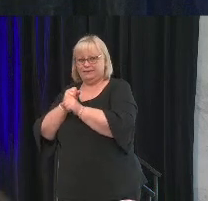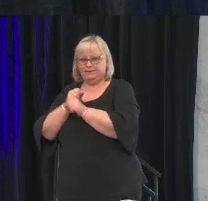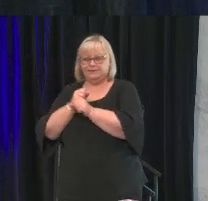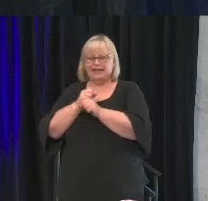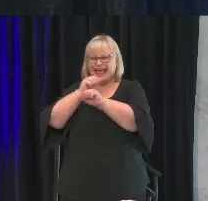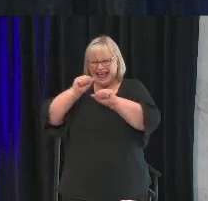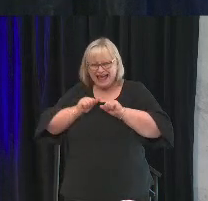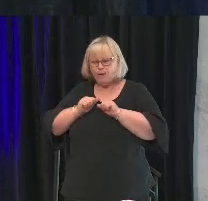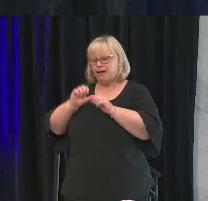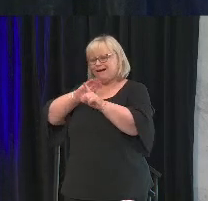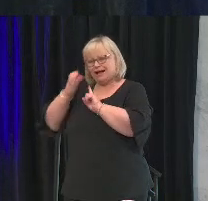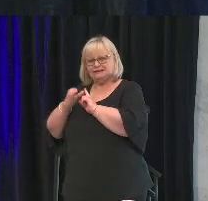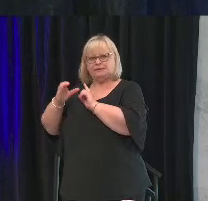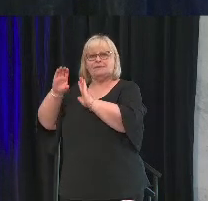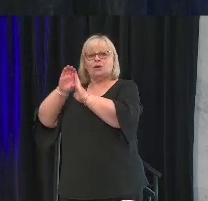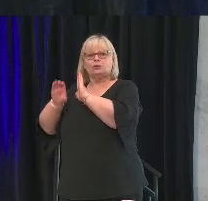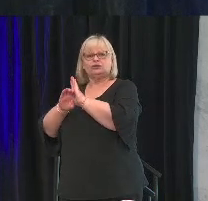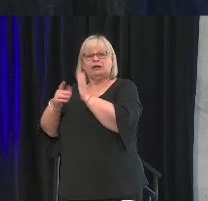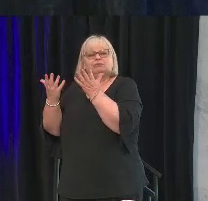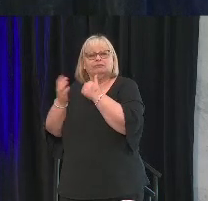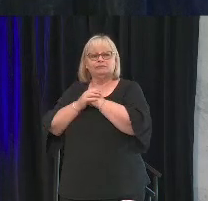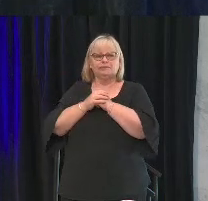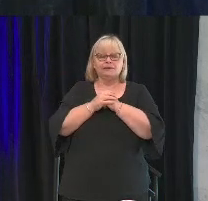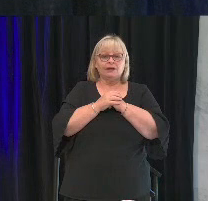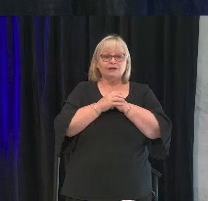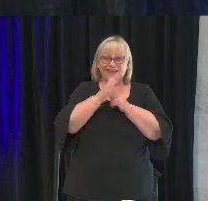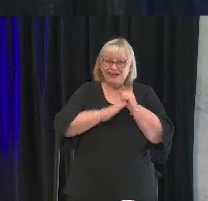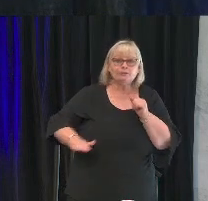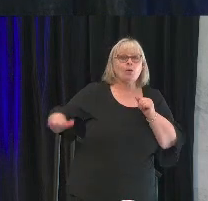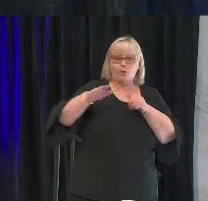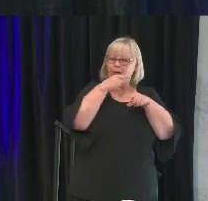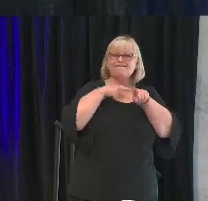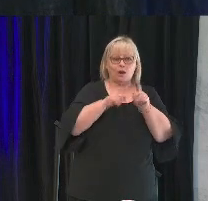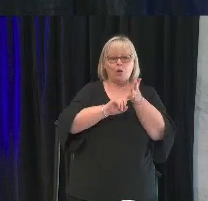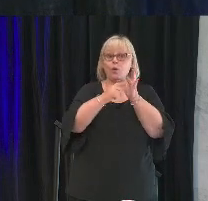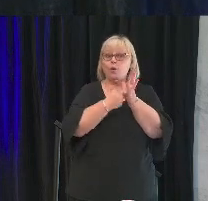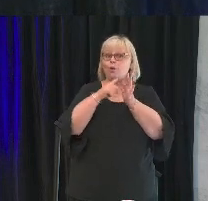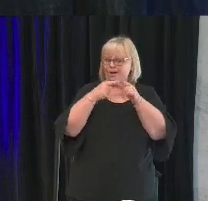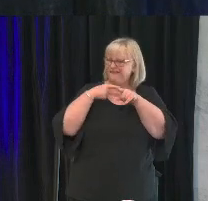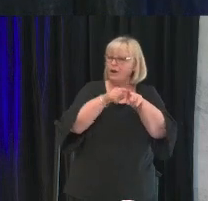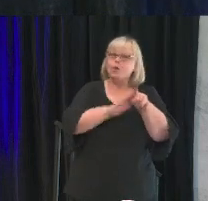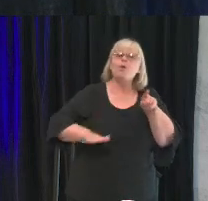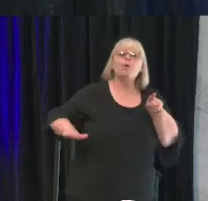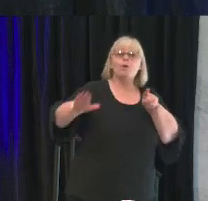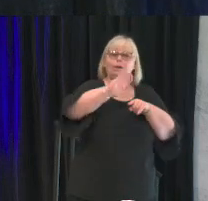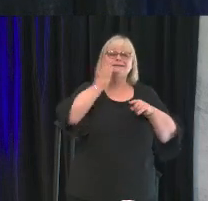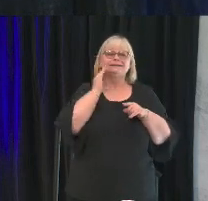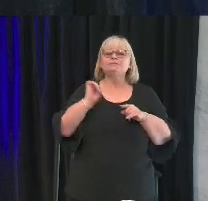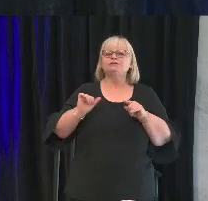law, and that's a law that operates right across the country with every Aboriginal tribal group.